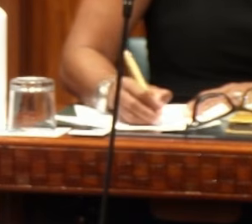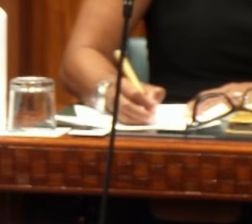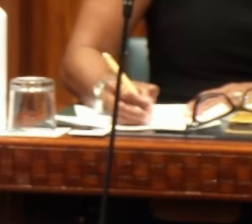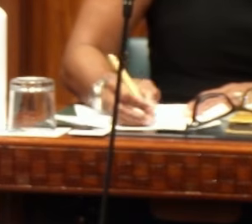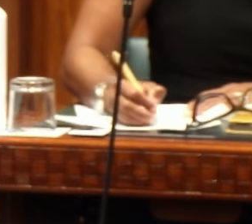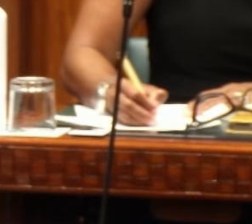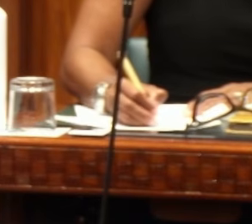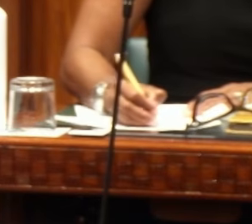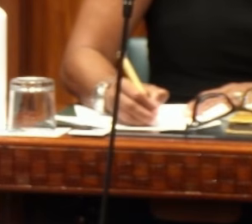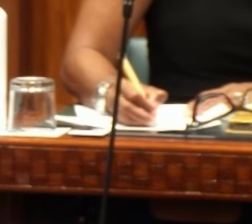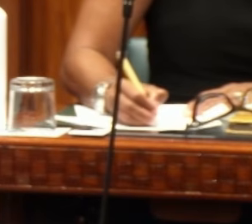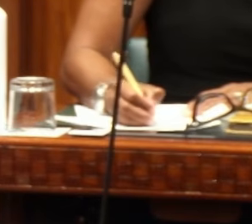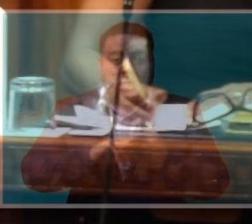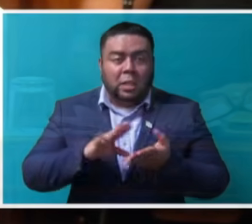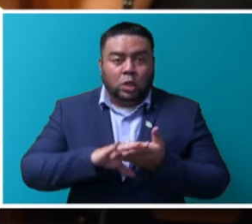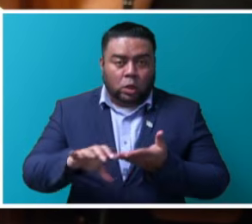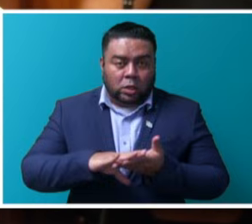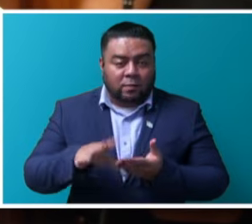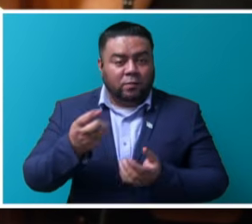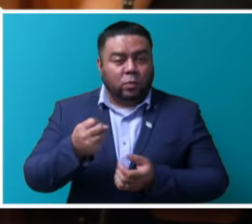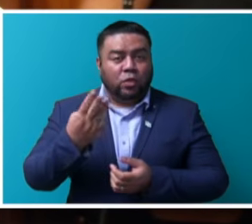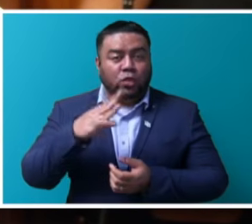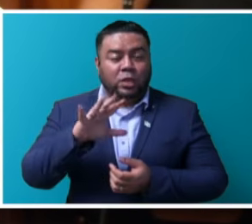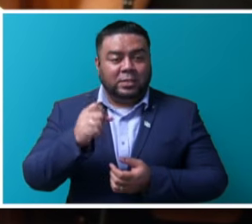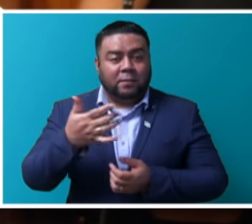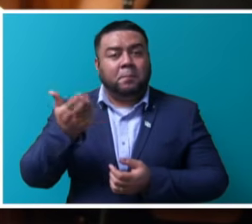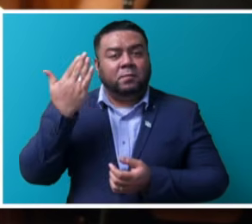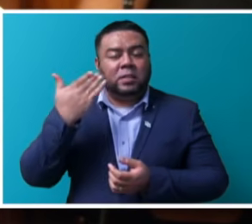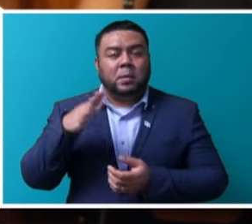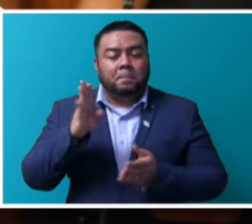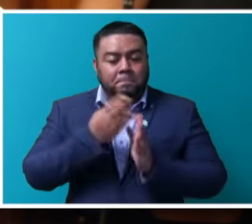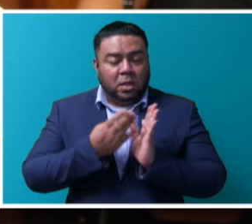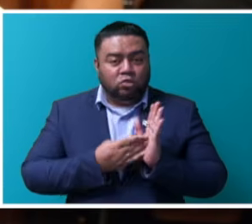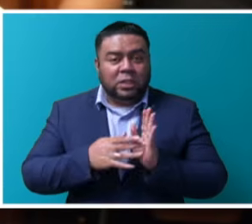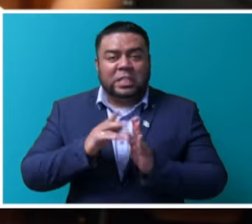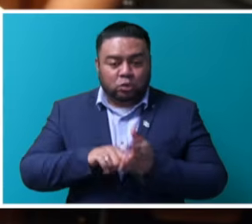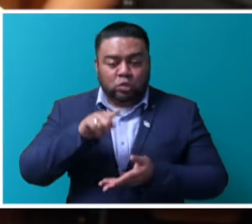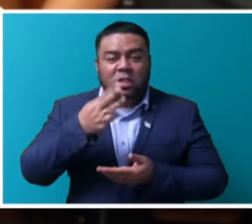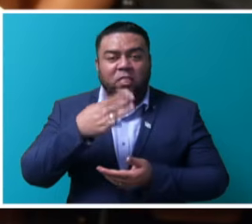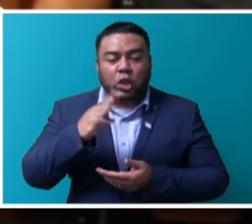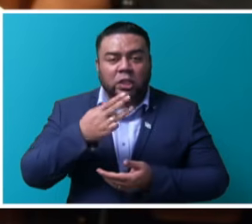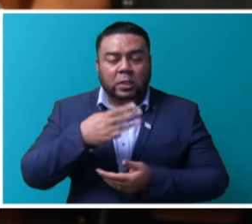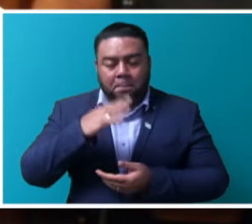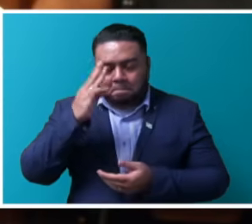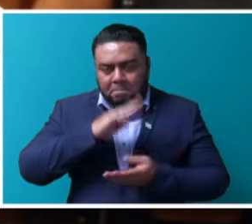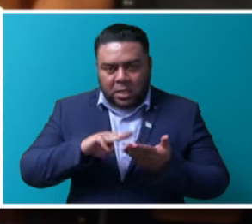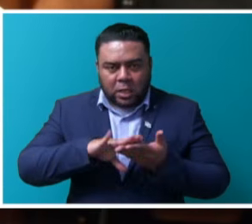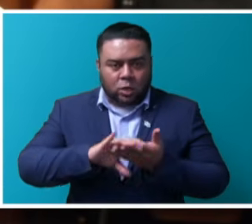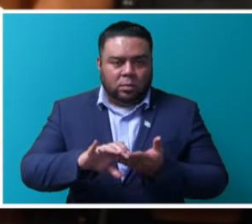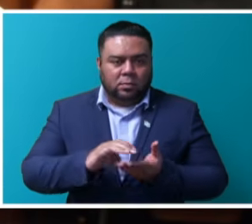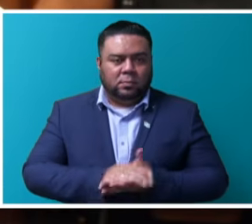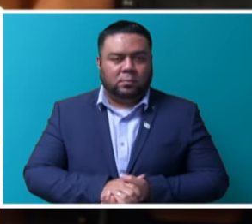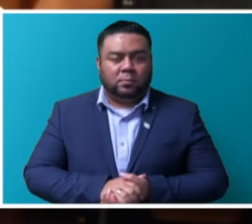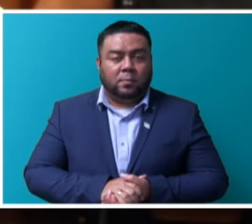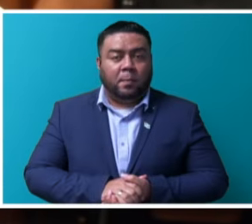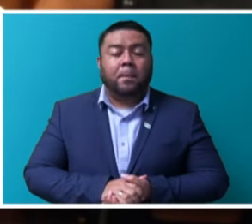million, up from $37 million in the previous budget, an increase of $13 million, Mr. Speaker said. We